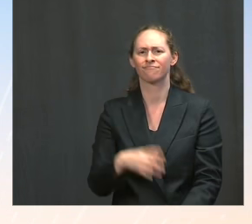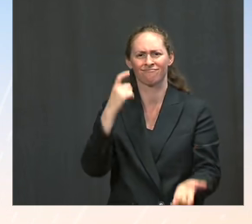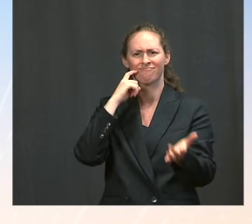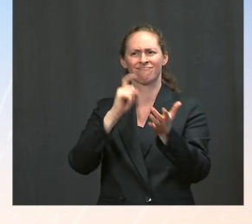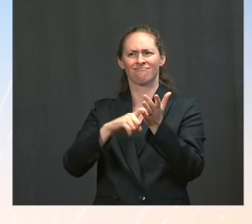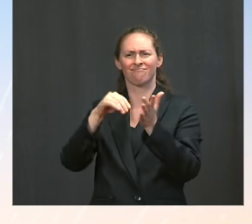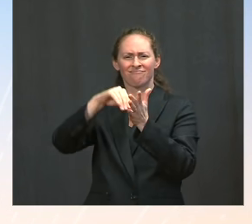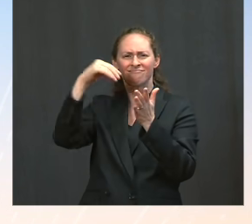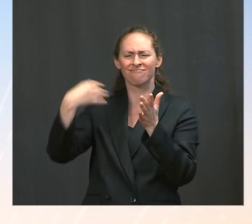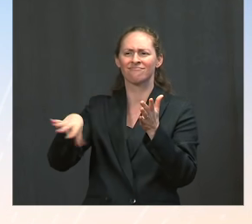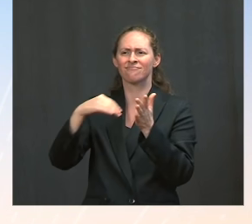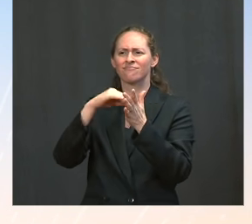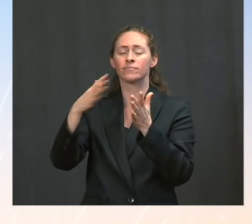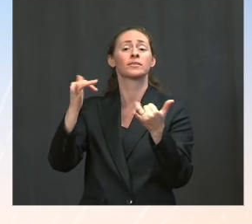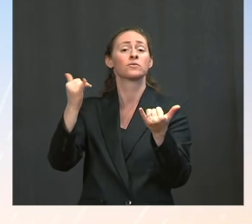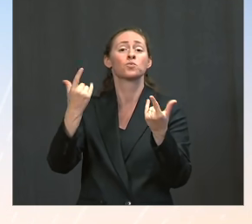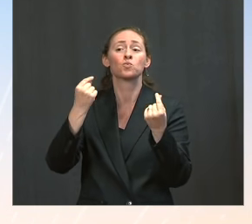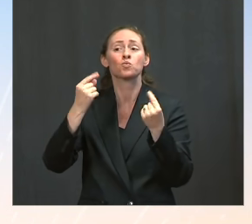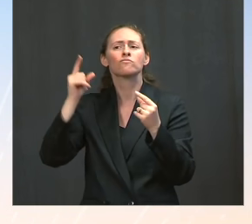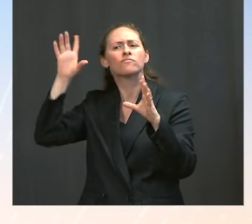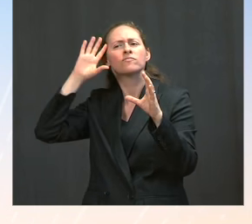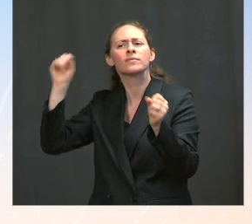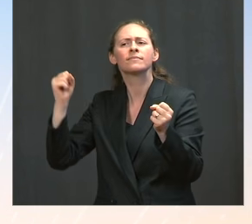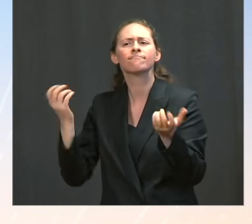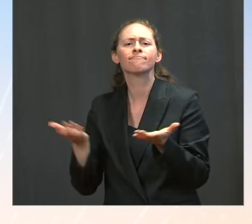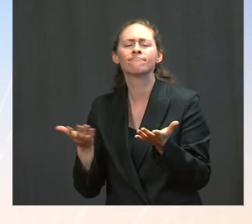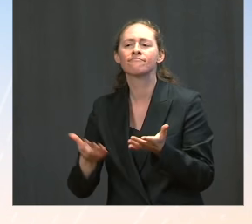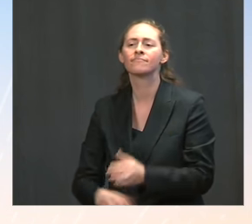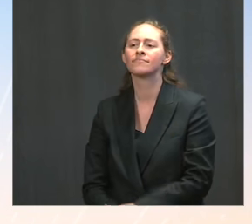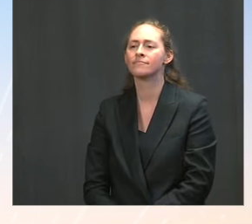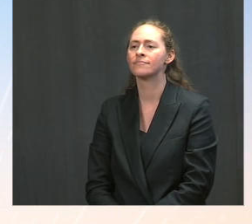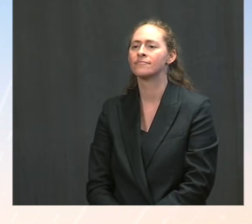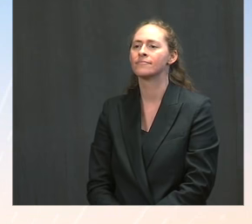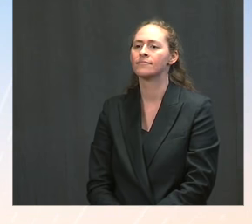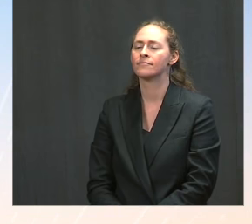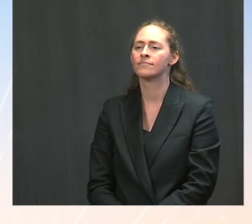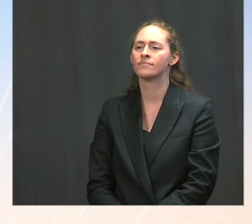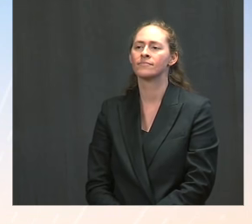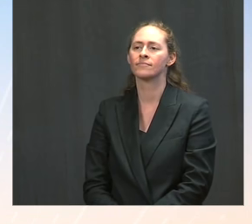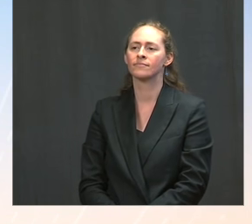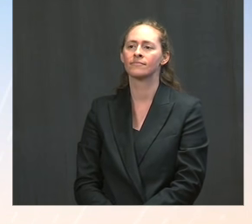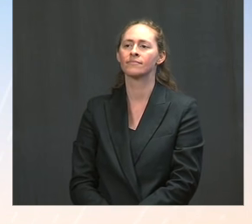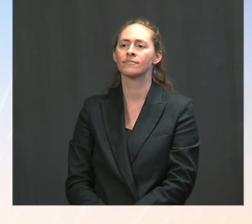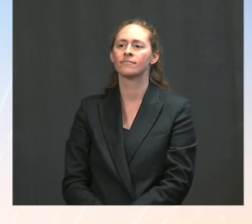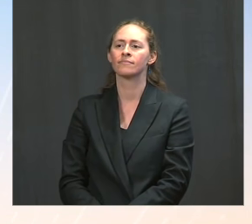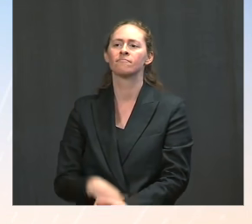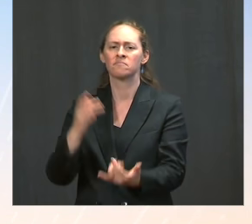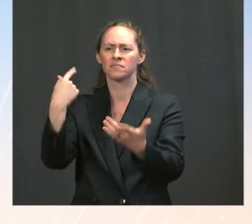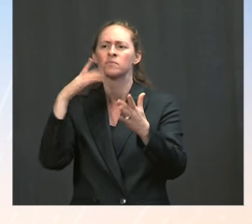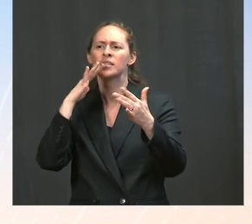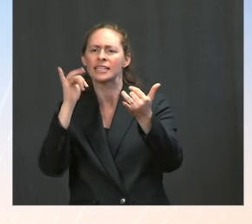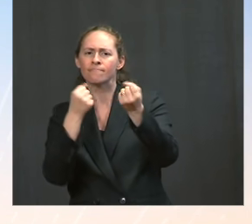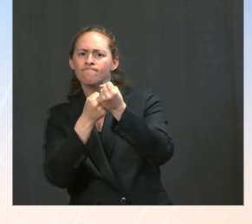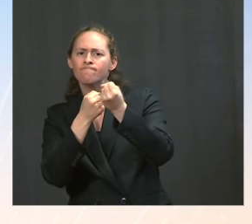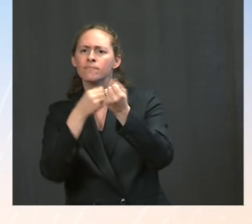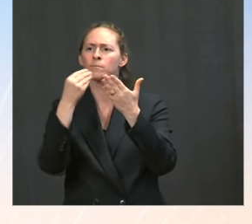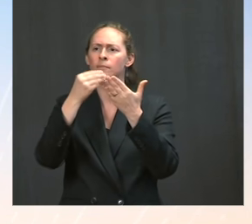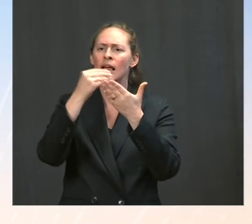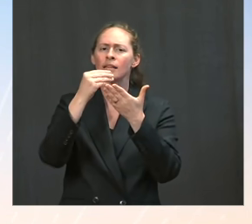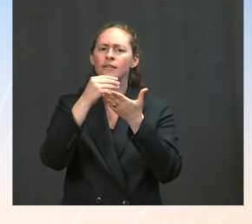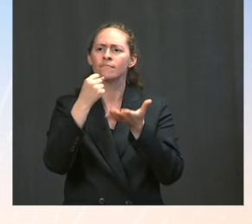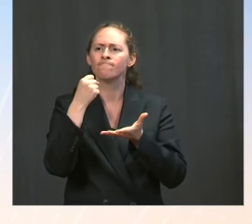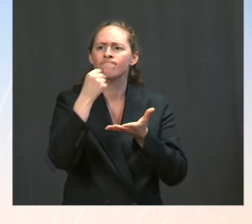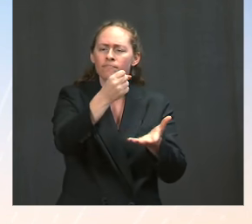on providing assistance to renters, to homeowners, and others to get through this period of time in our economy. Go ahead. Jen,